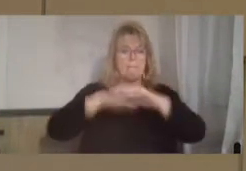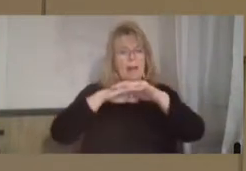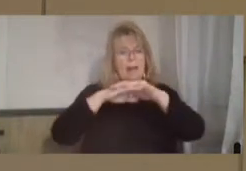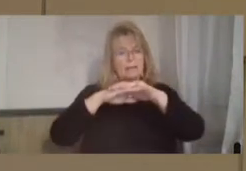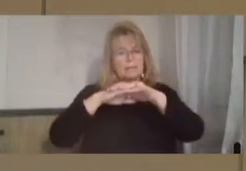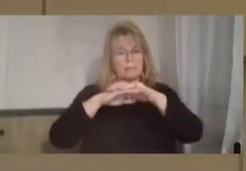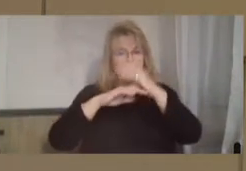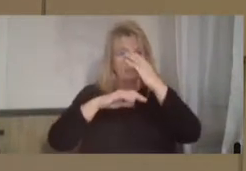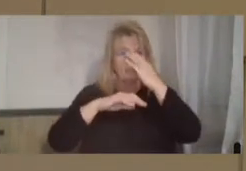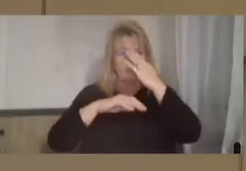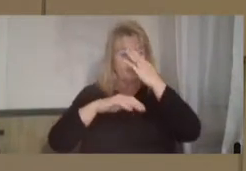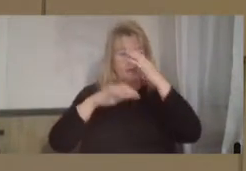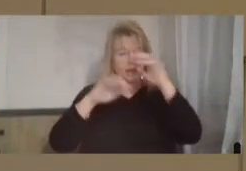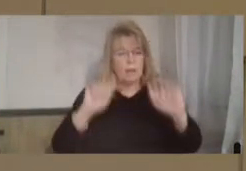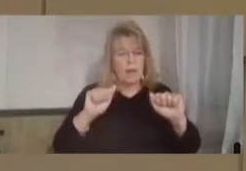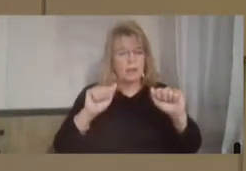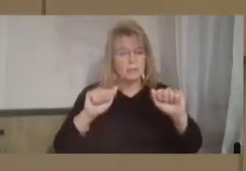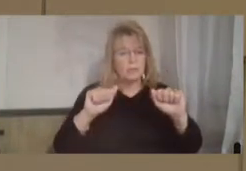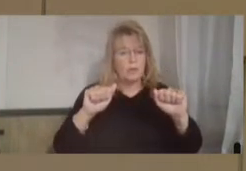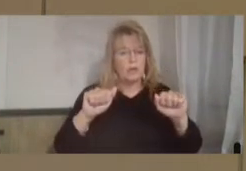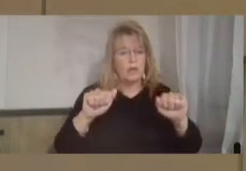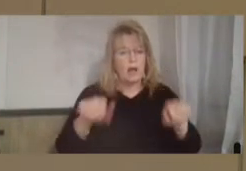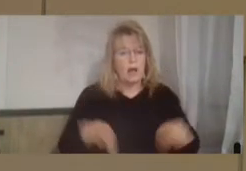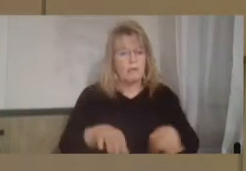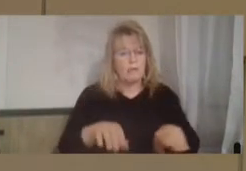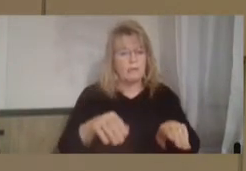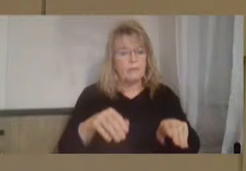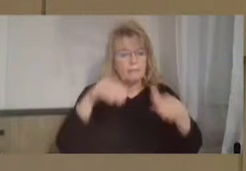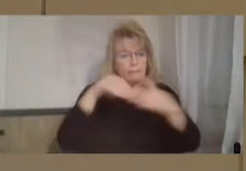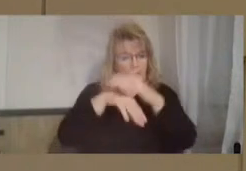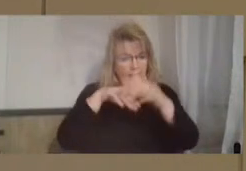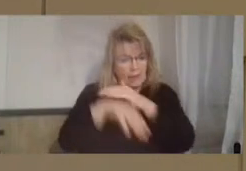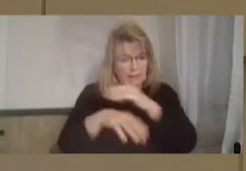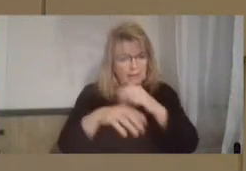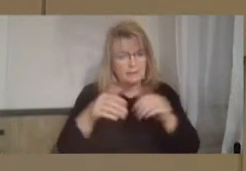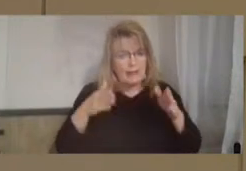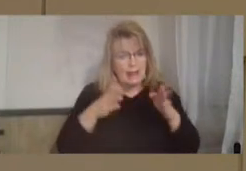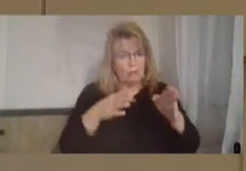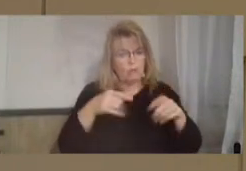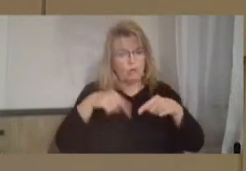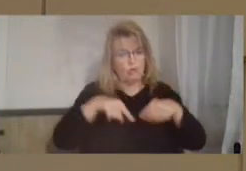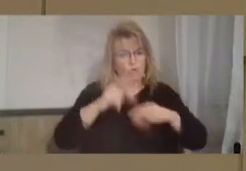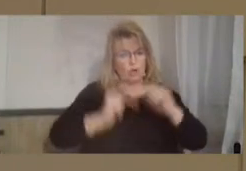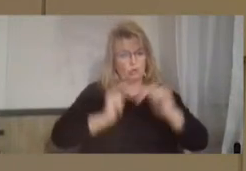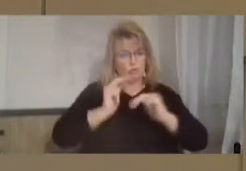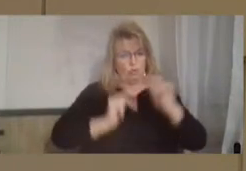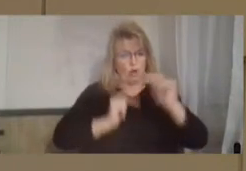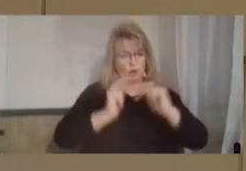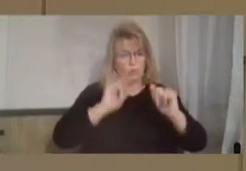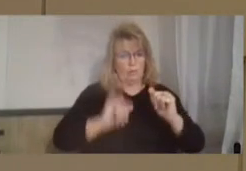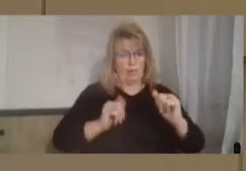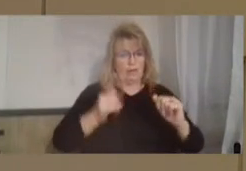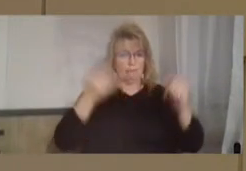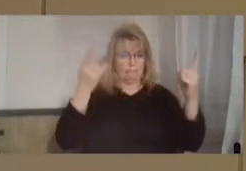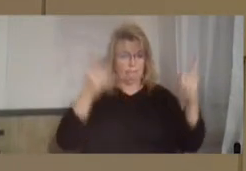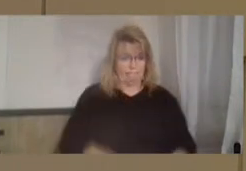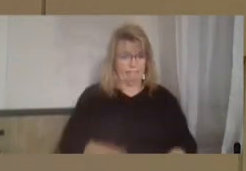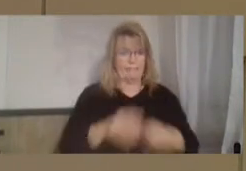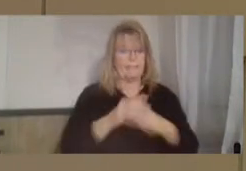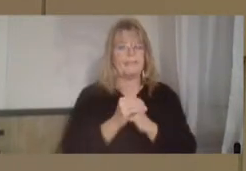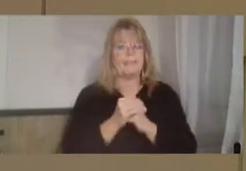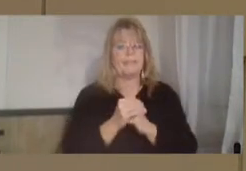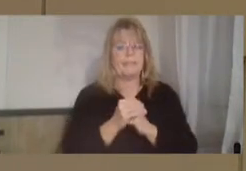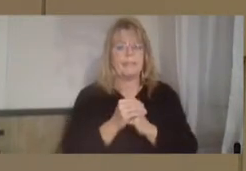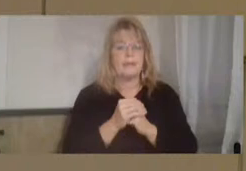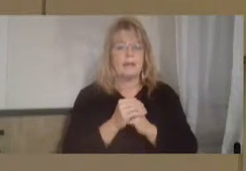possible of openness to the alleyway during construction when we get to that point. So there's